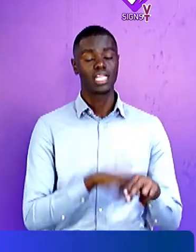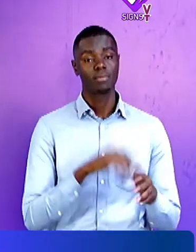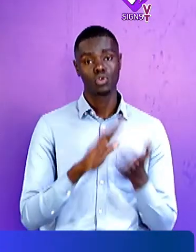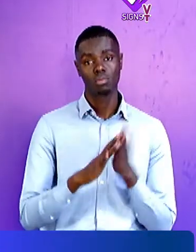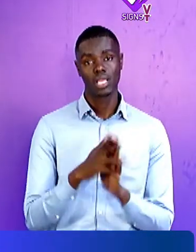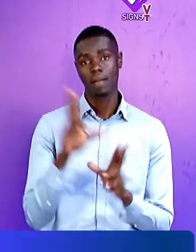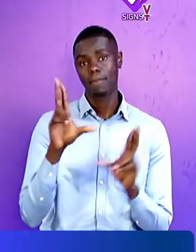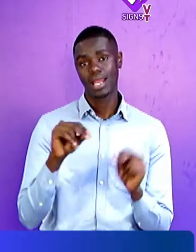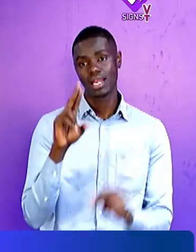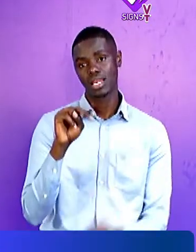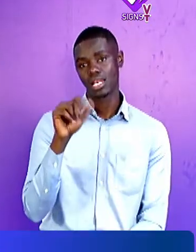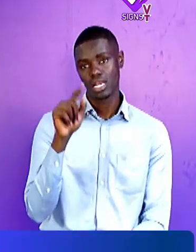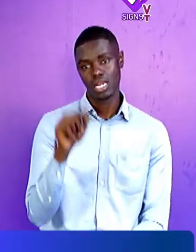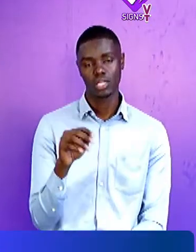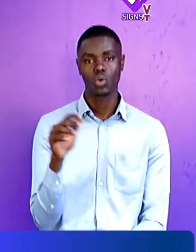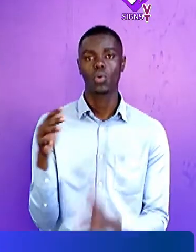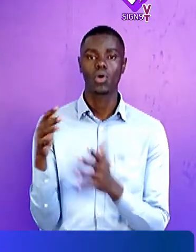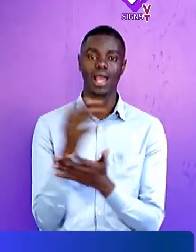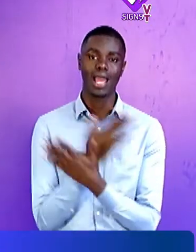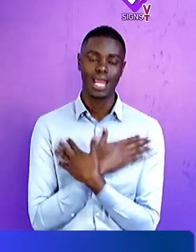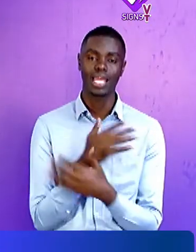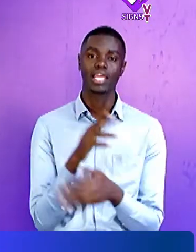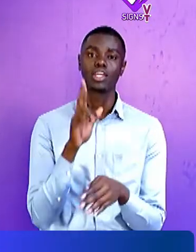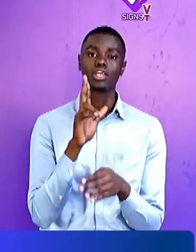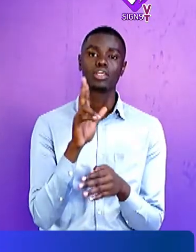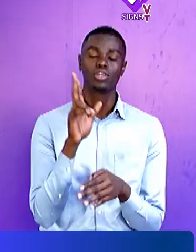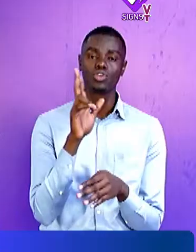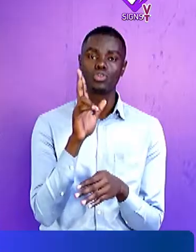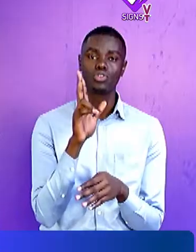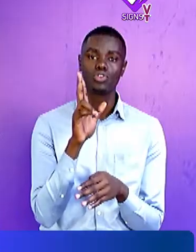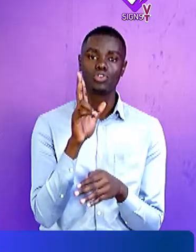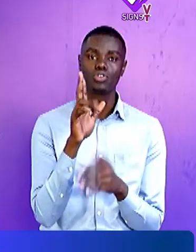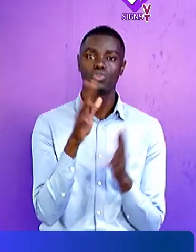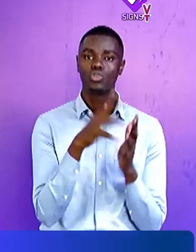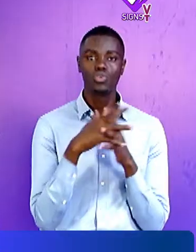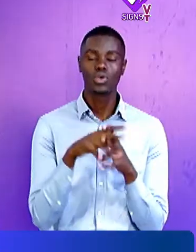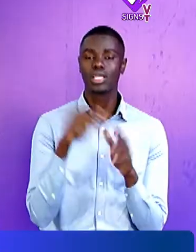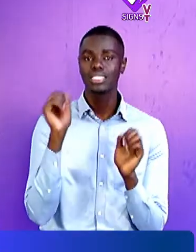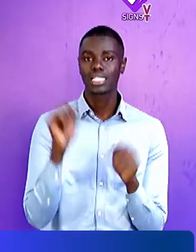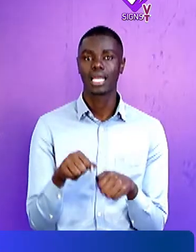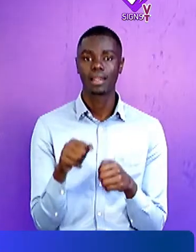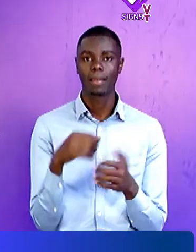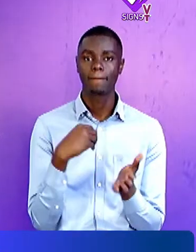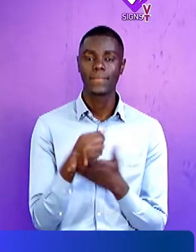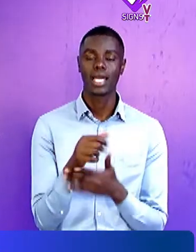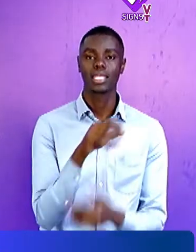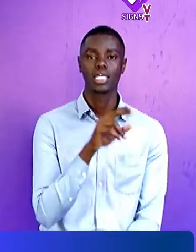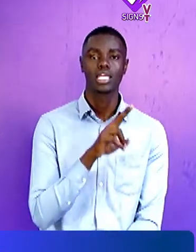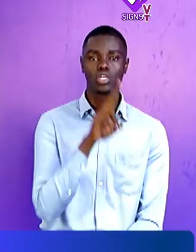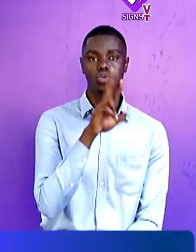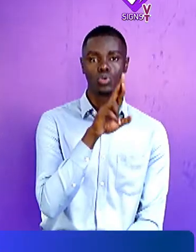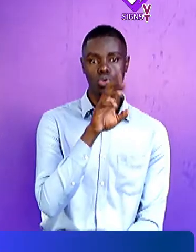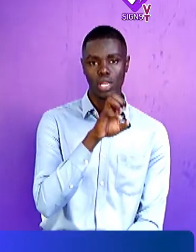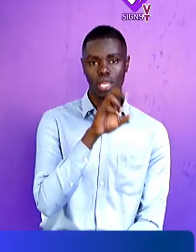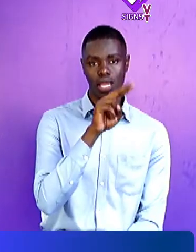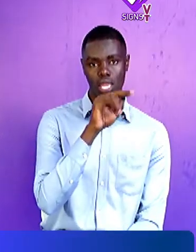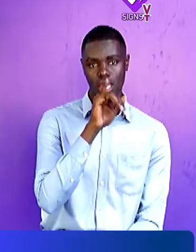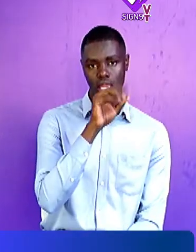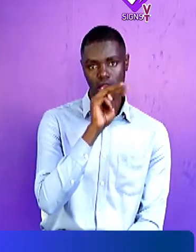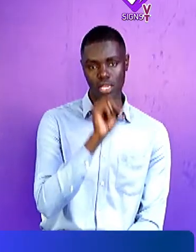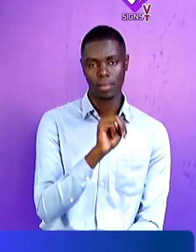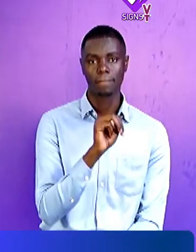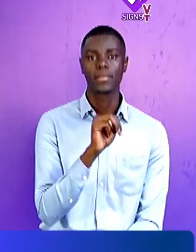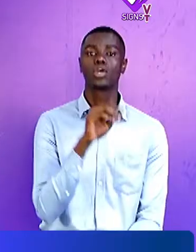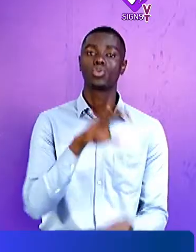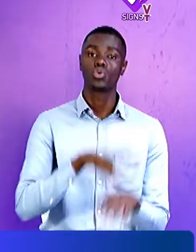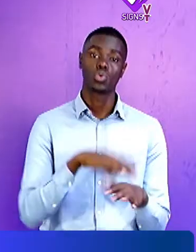ally, the US can be able to buy uranium, depleted uranium from you, which is a good thing because first of all you earn